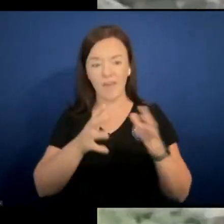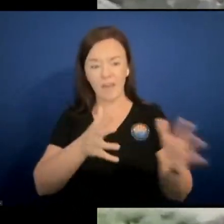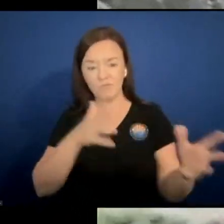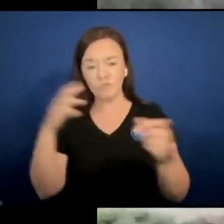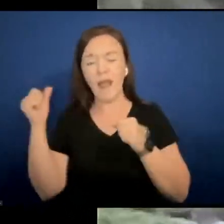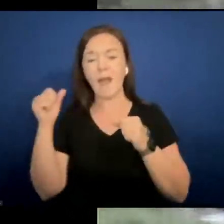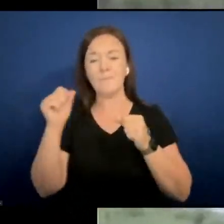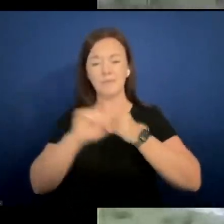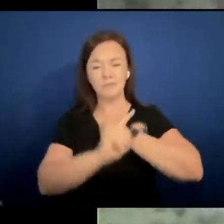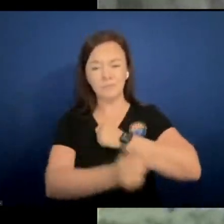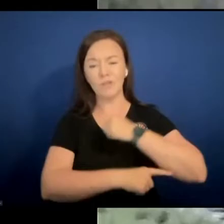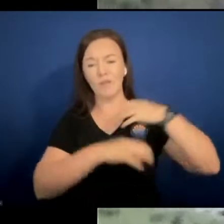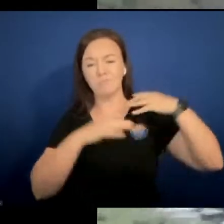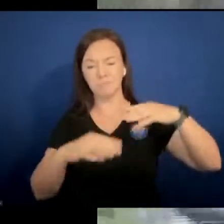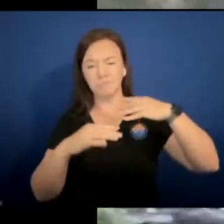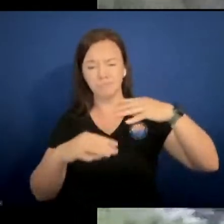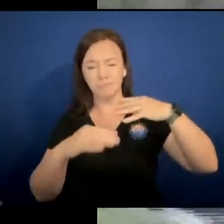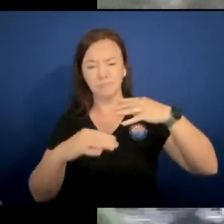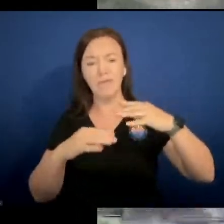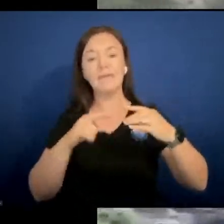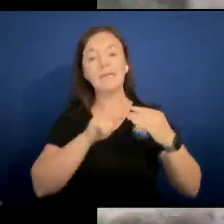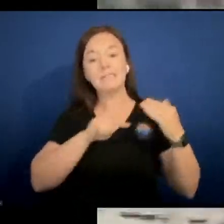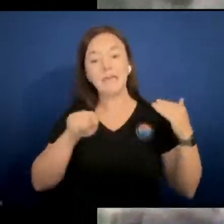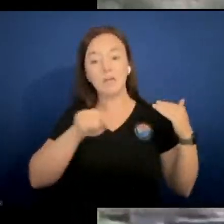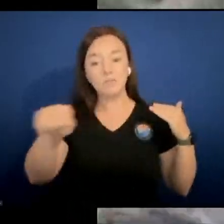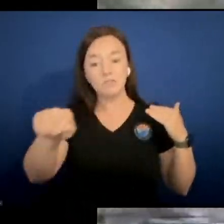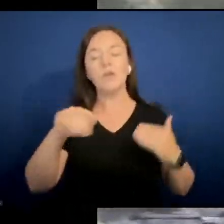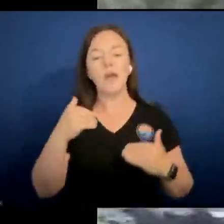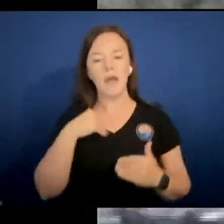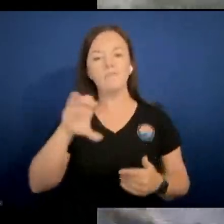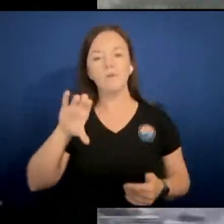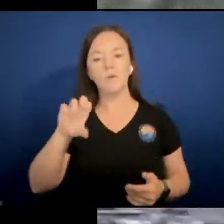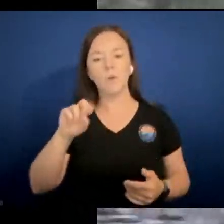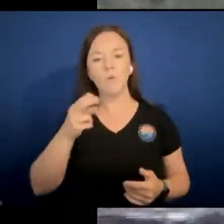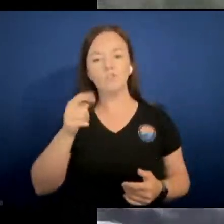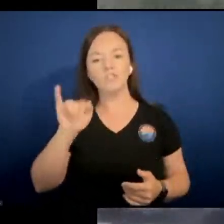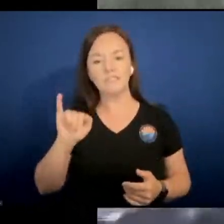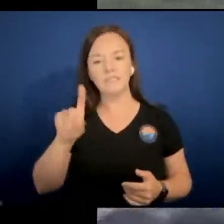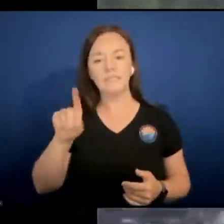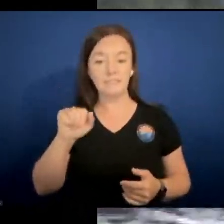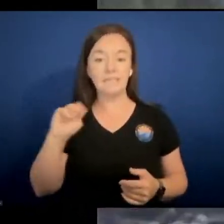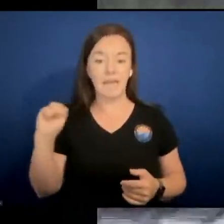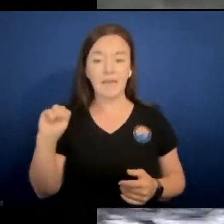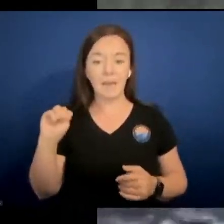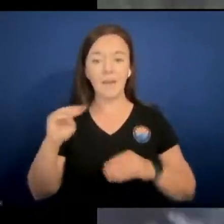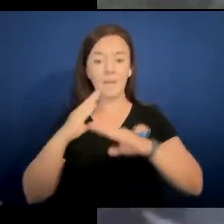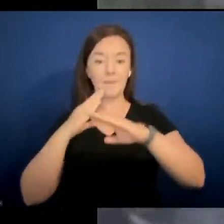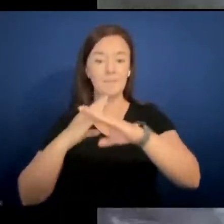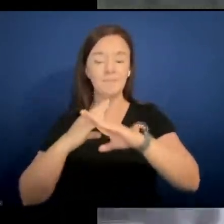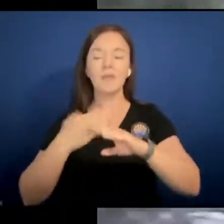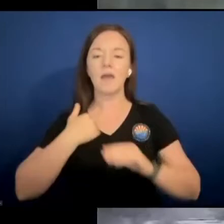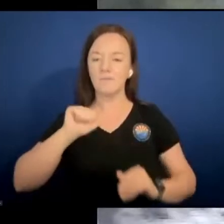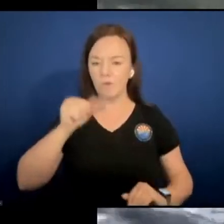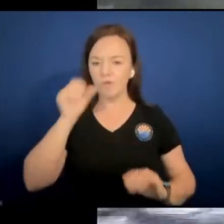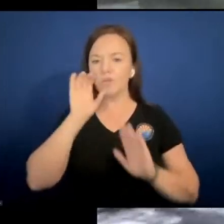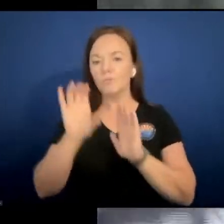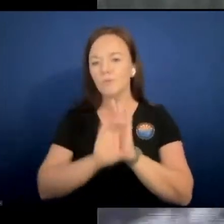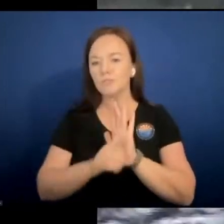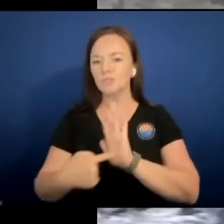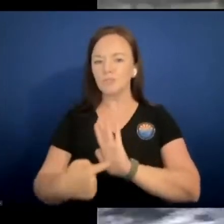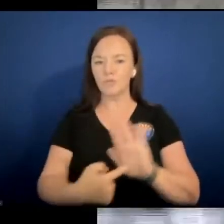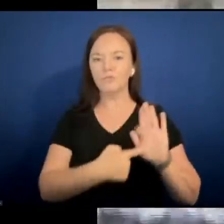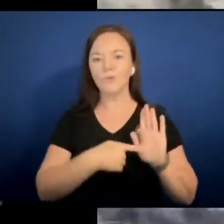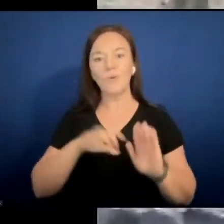of this, we have Cochiti Dam, which I do have other pictures that show how that